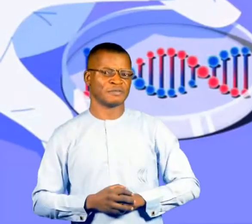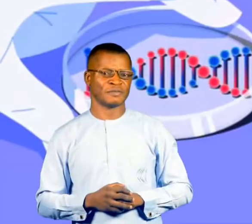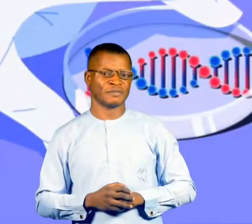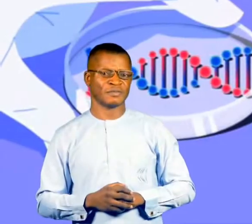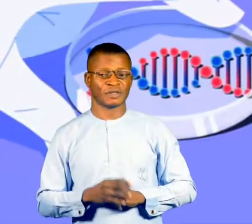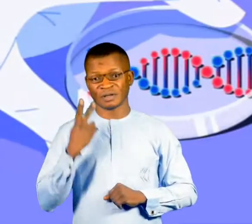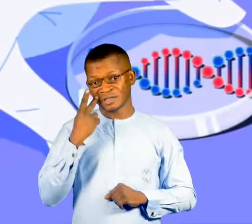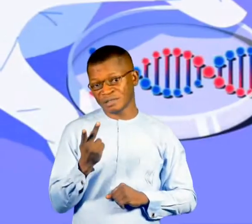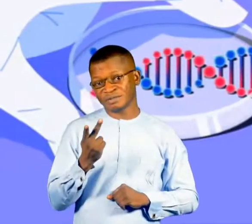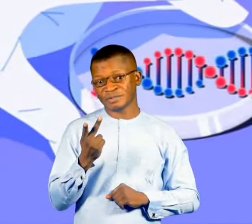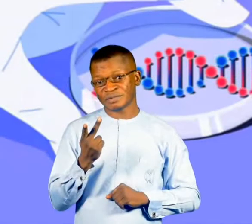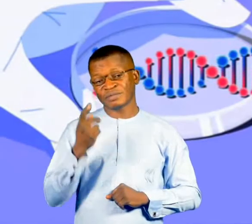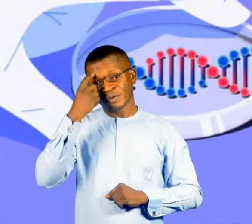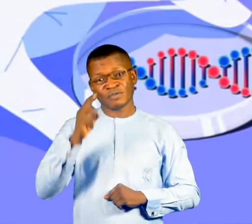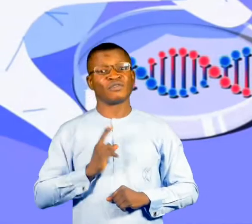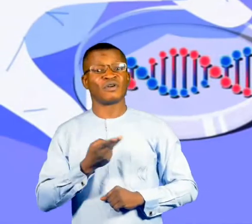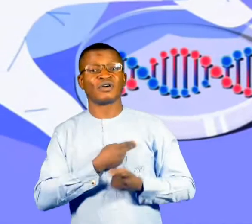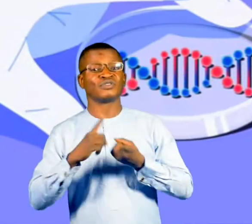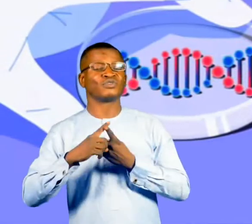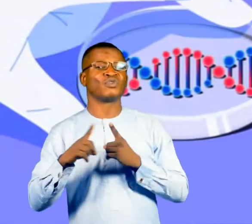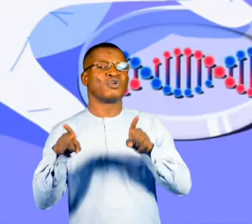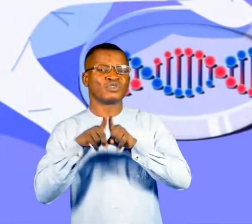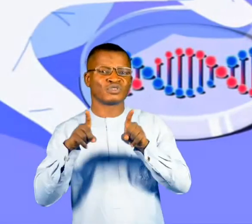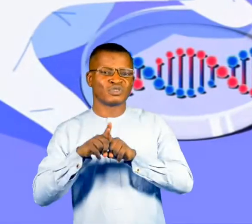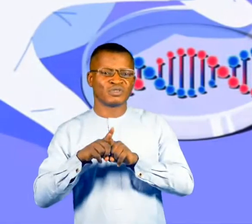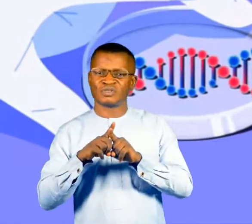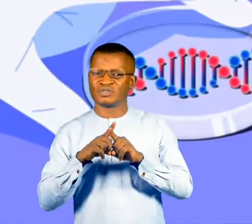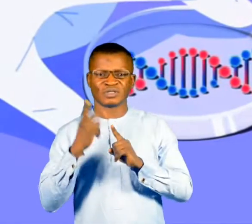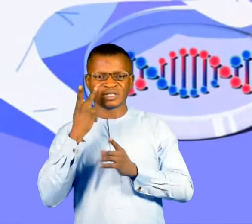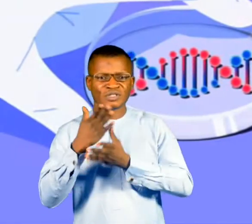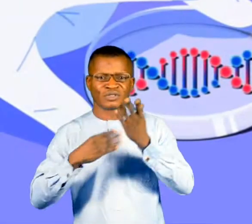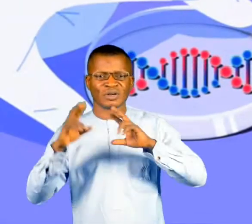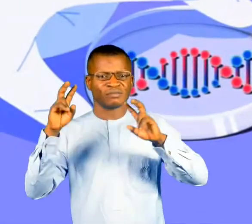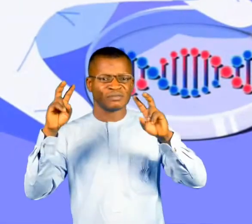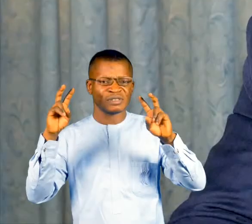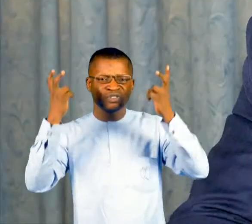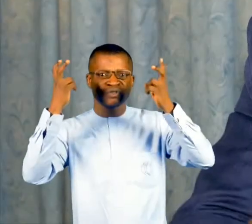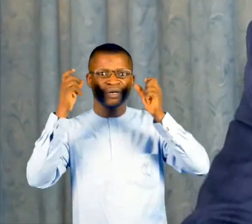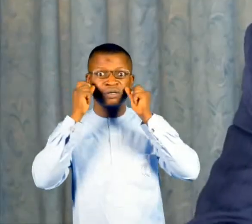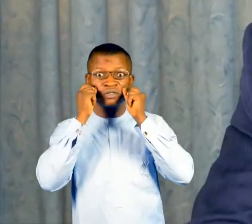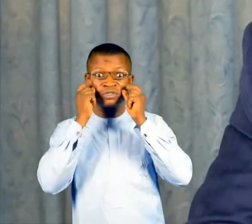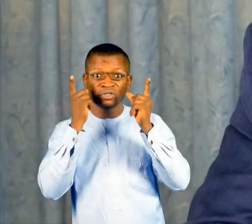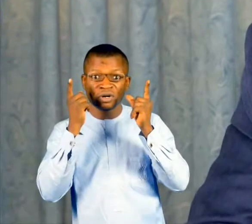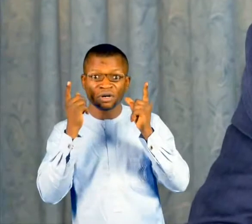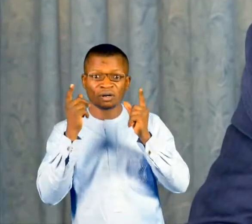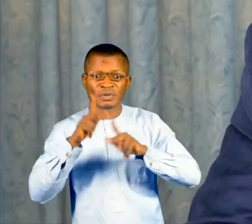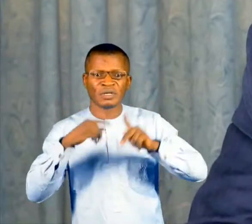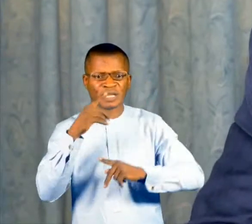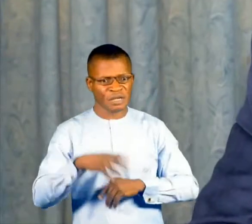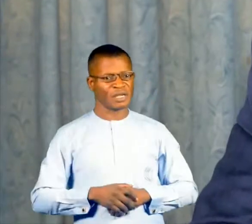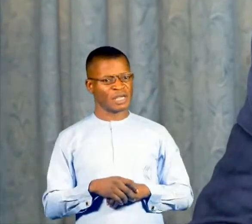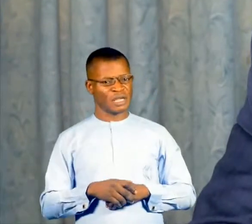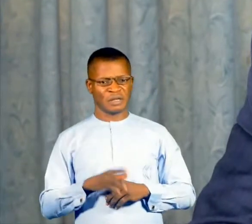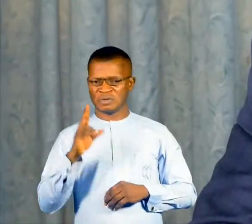DNA. DNA was for us to also be double sure of our investigation. And